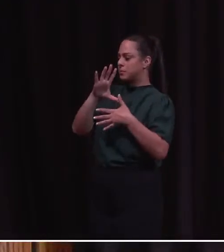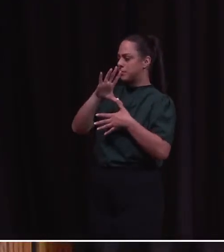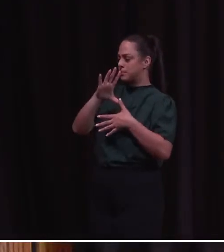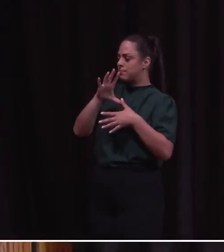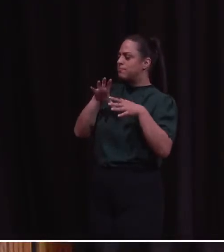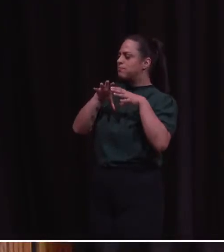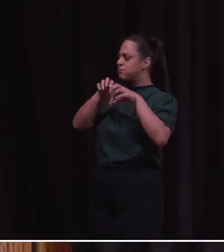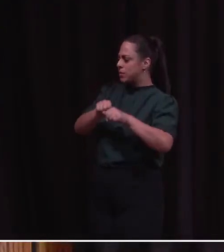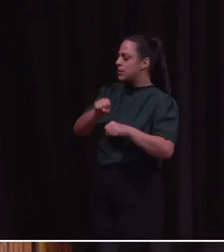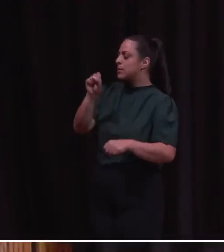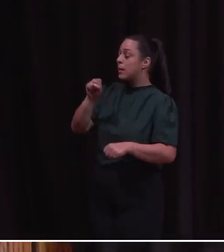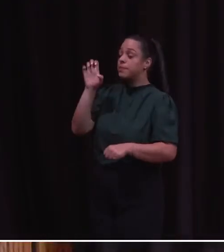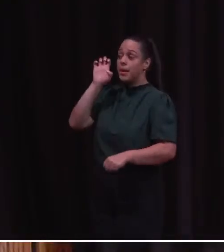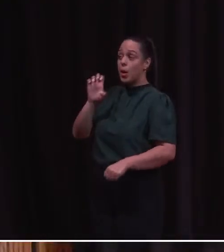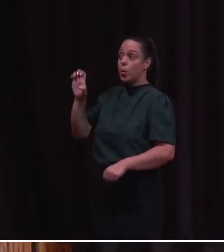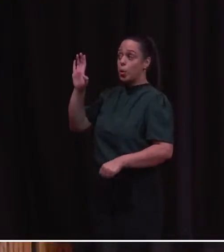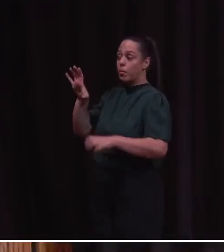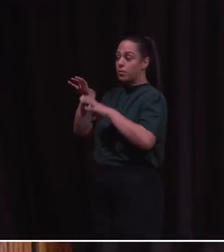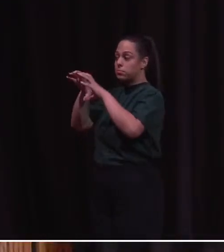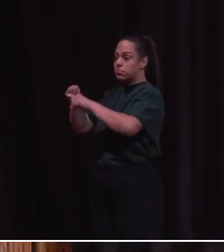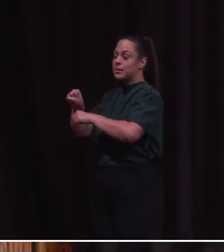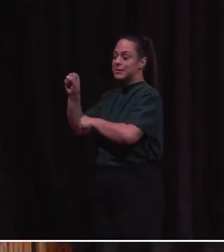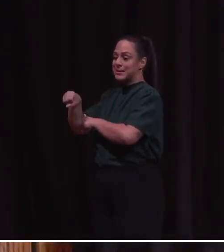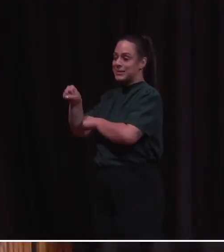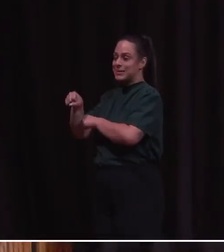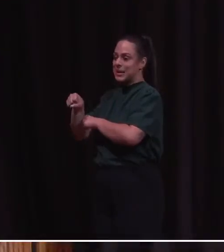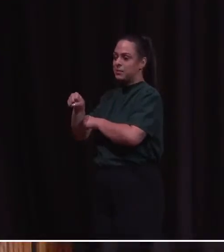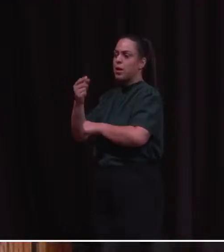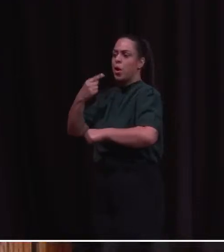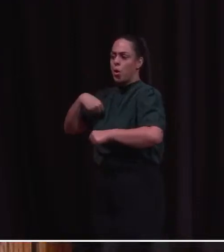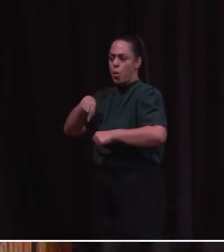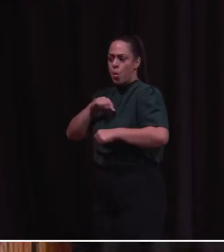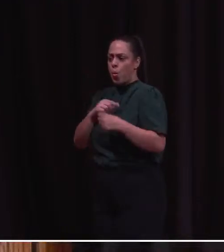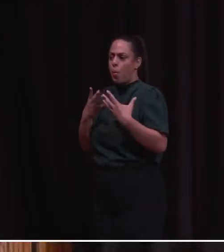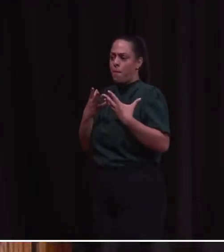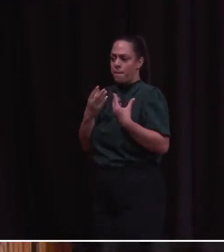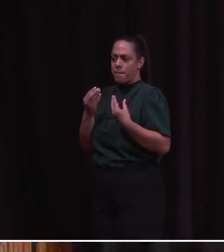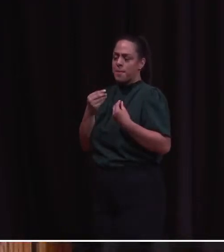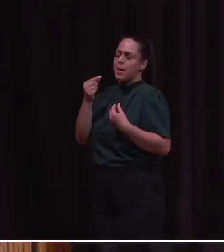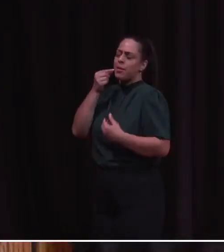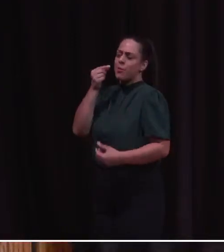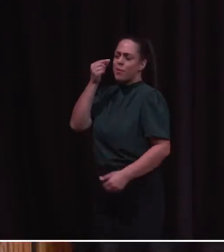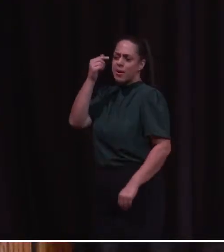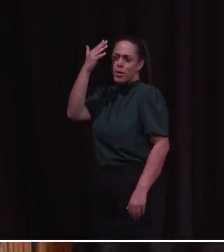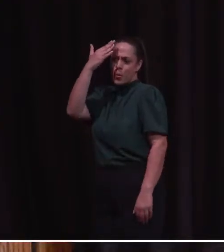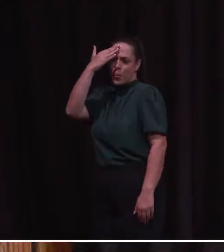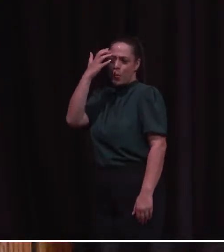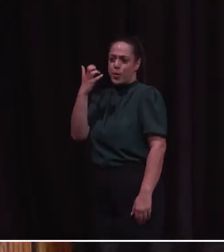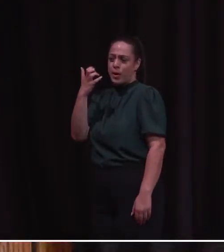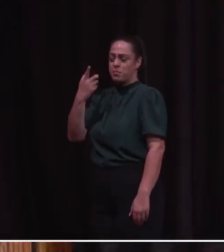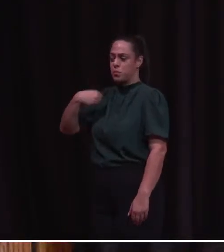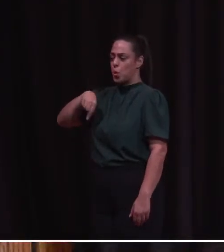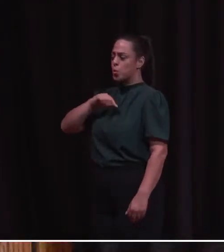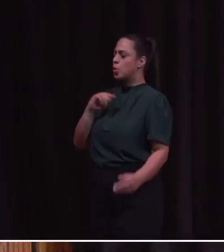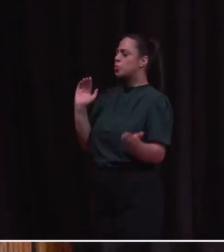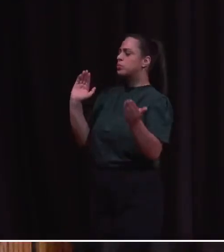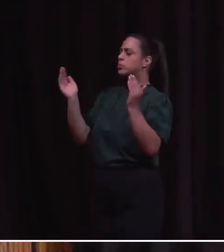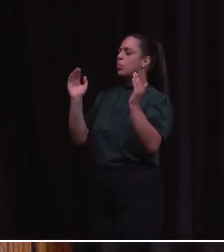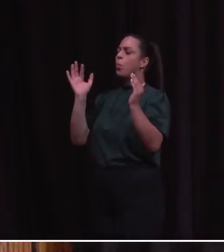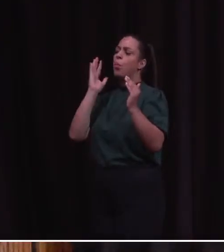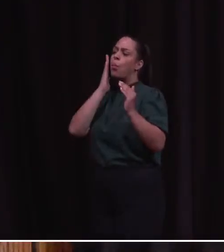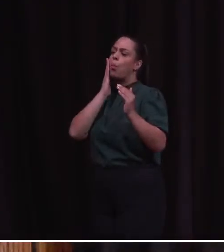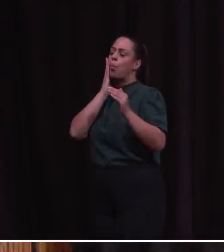way considered on par with white women. If anything, the racialized system empowers them